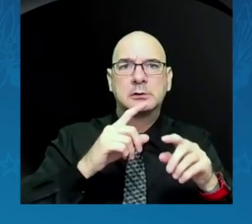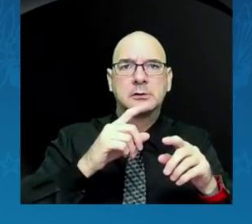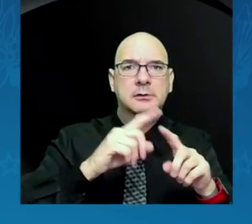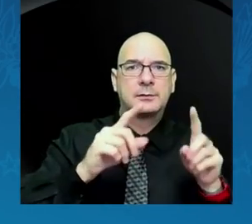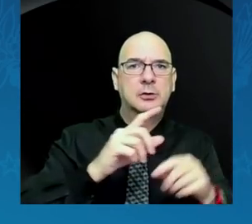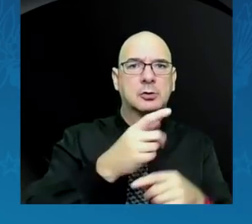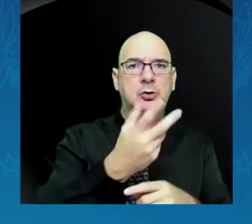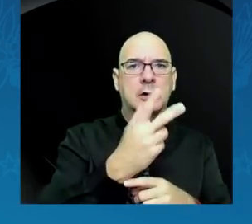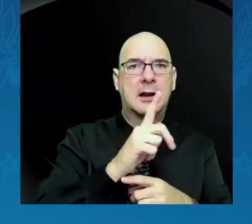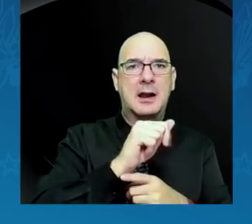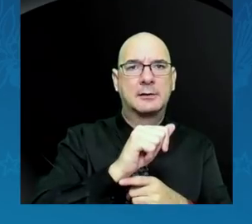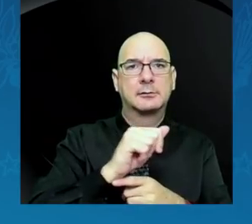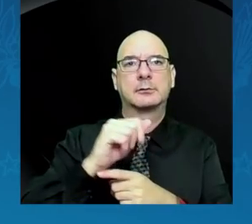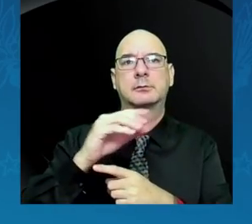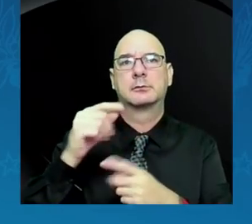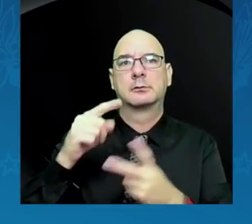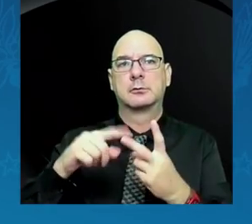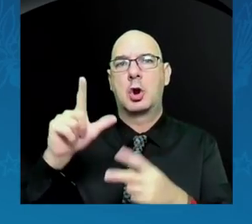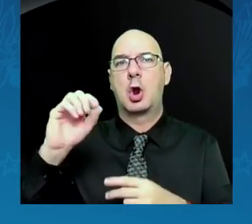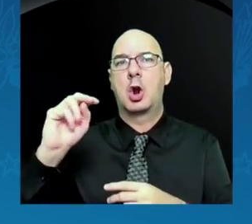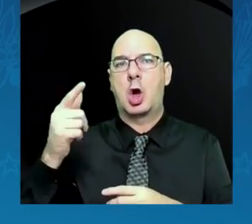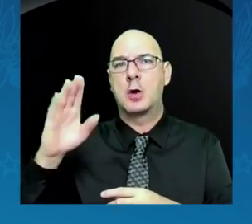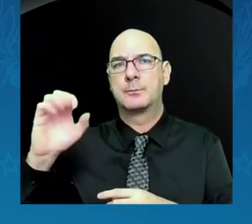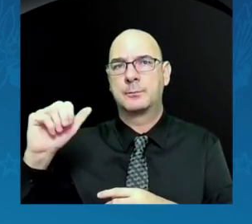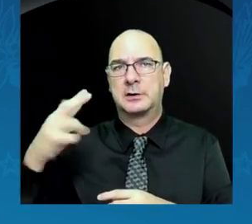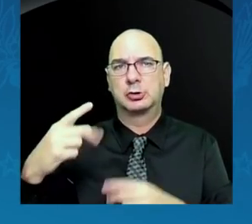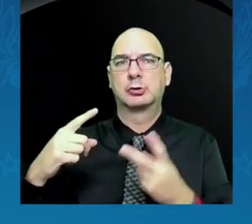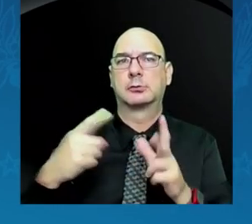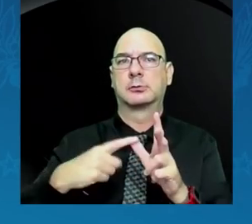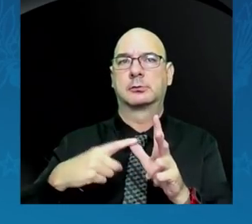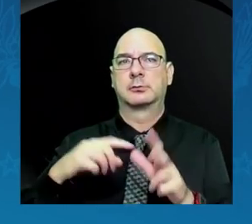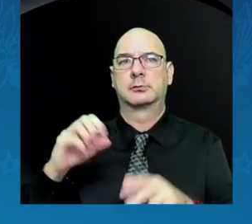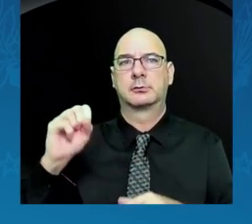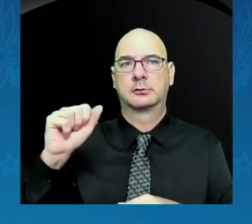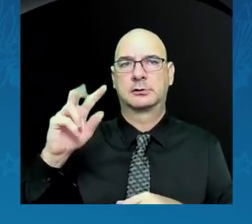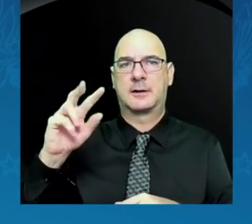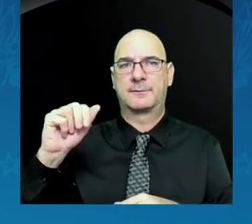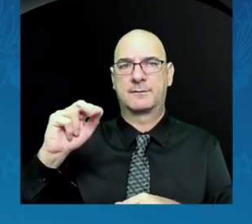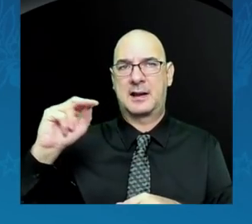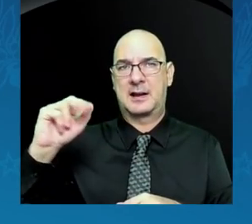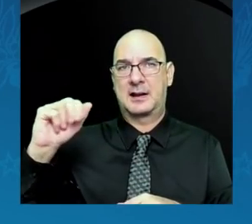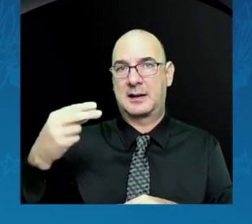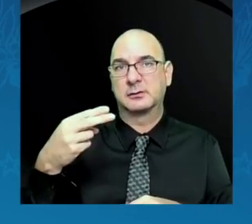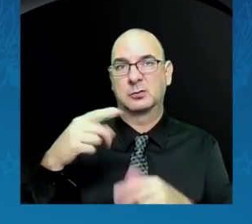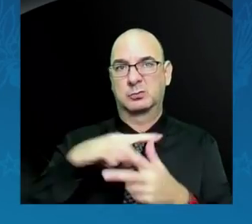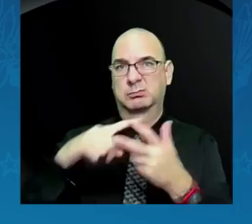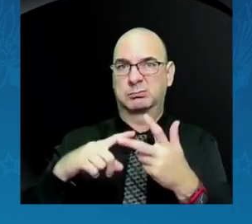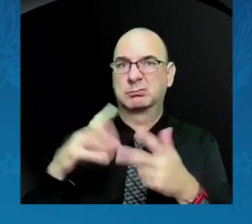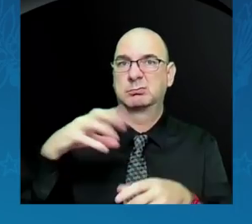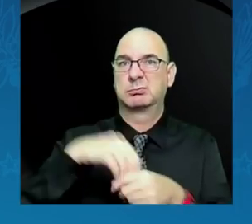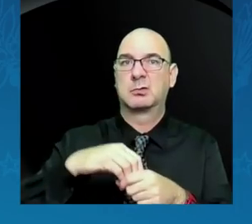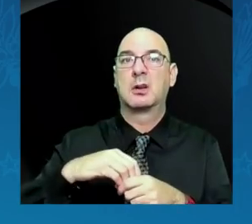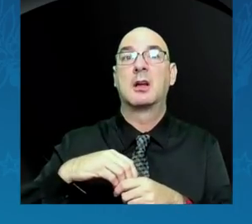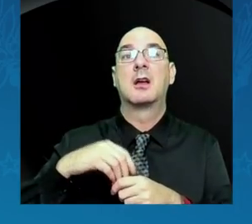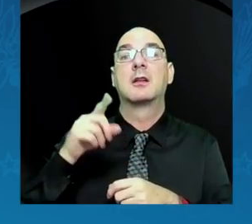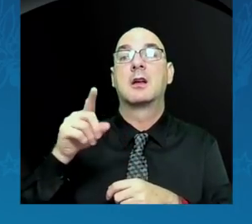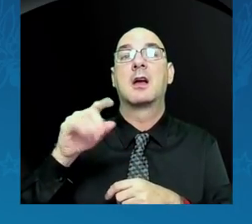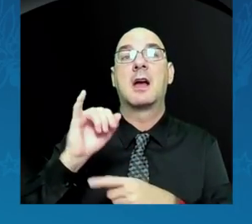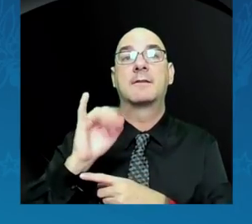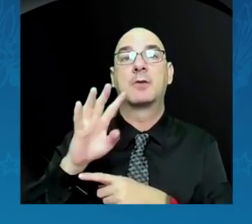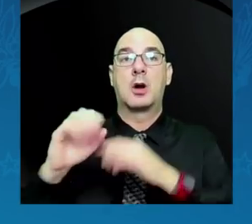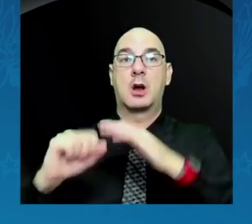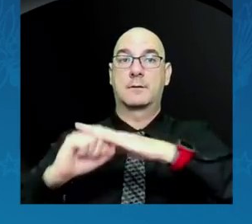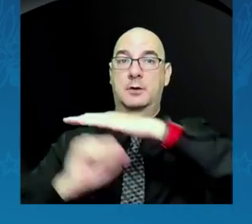in fact, part of the infrastructure bill benefit is most recently what we will do to assist Savannah